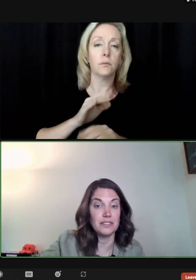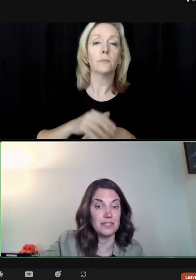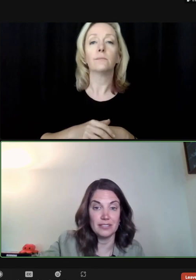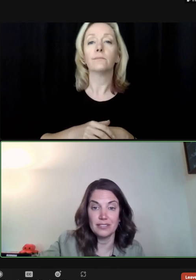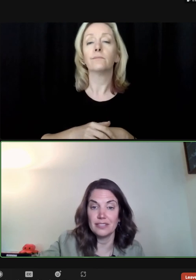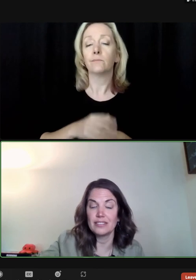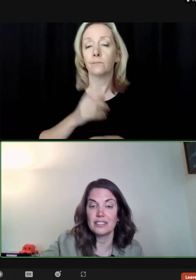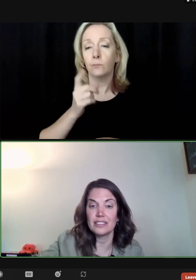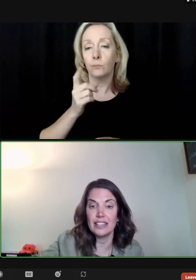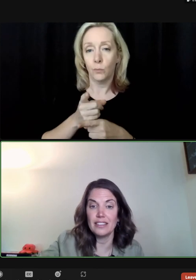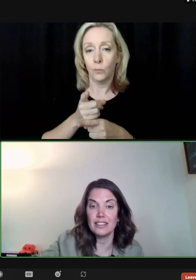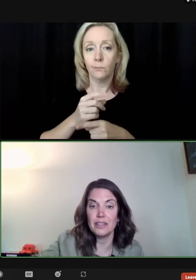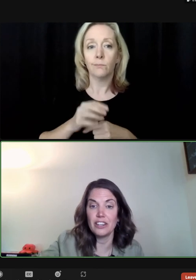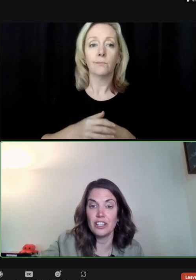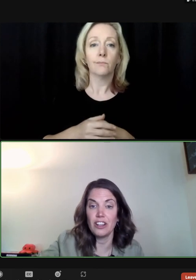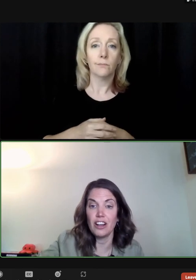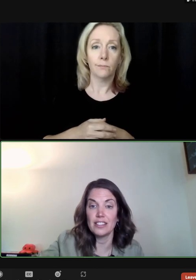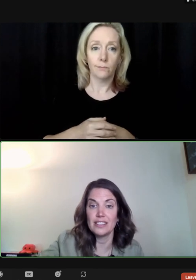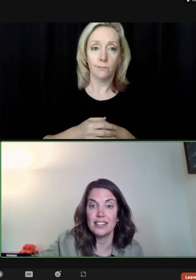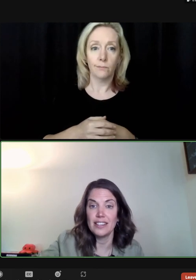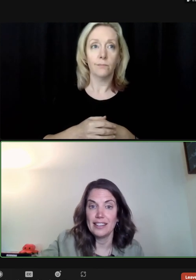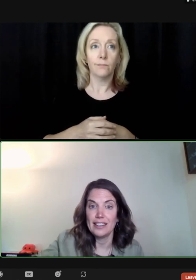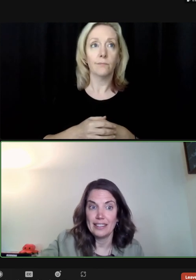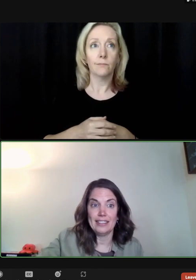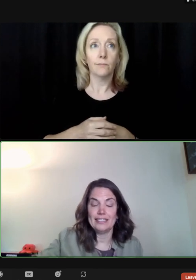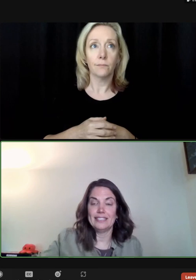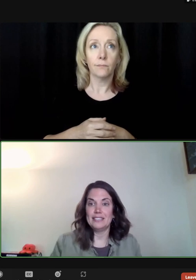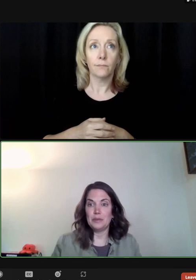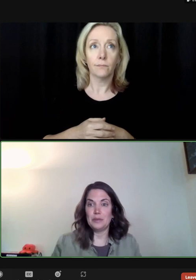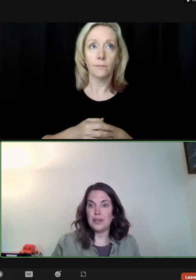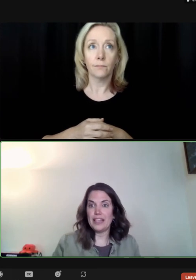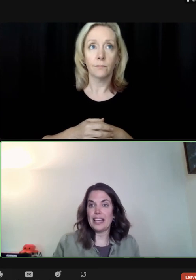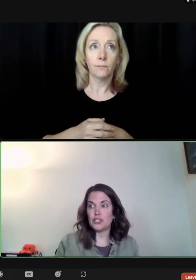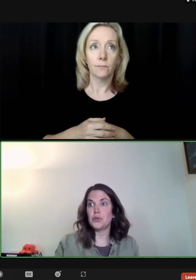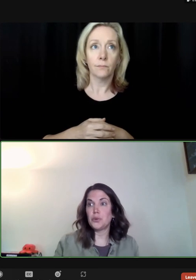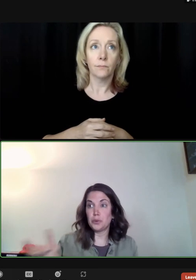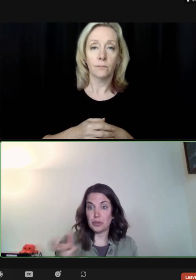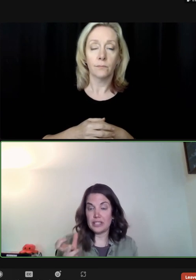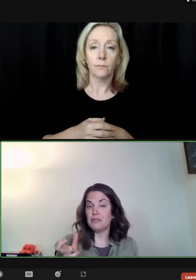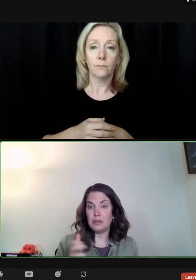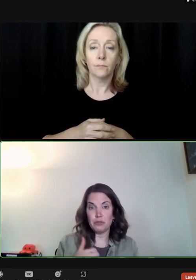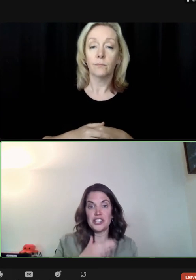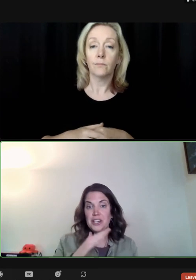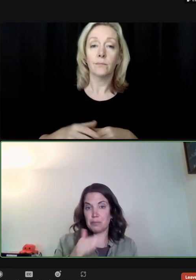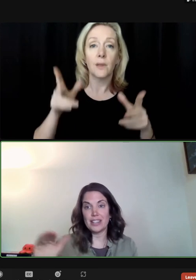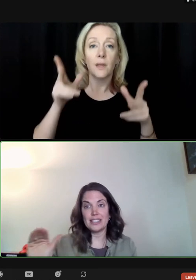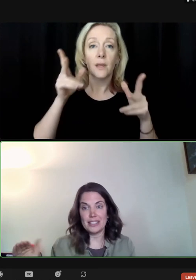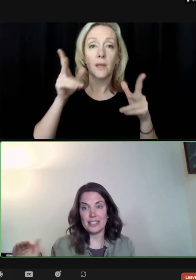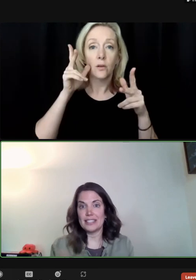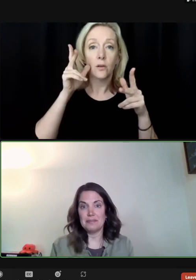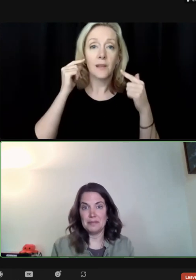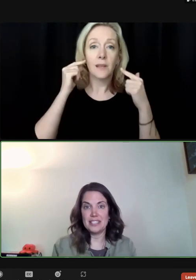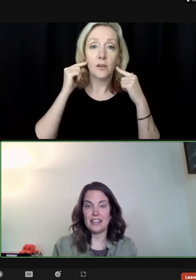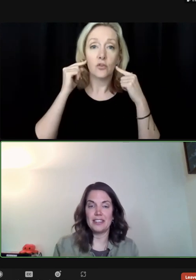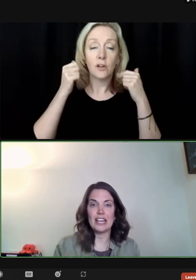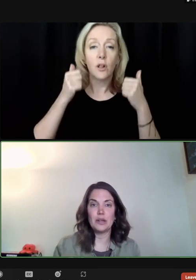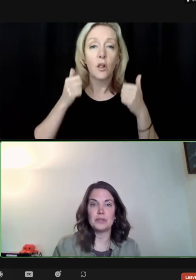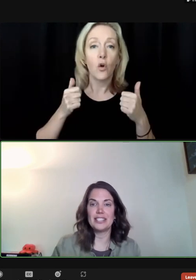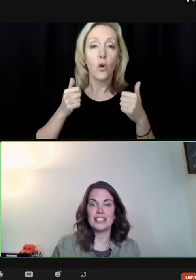sort of hearing loss, being able to receive information and process